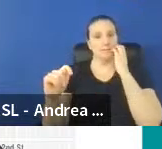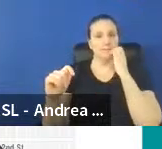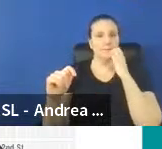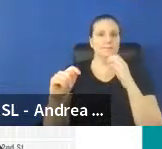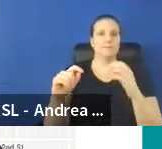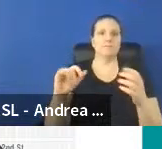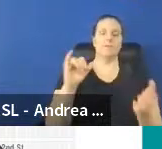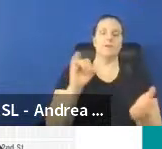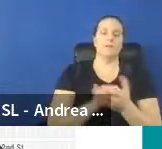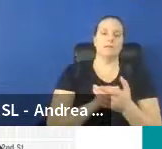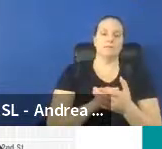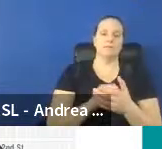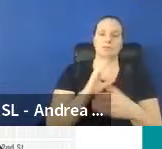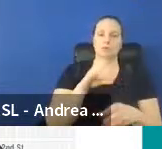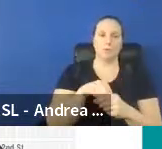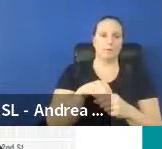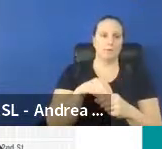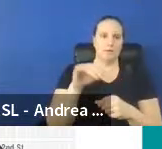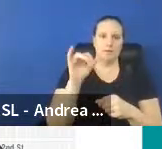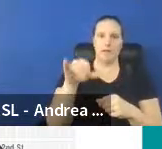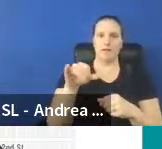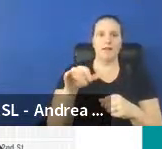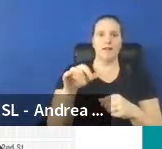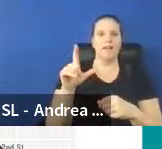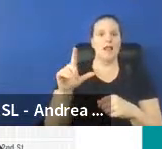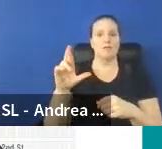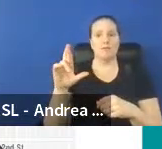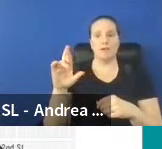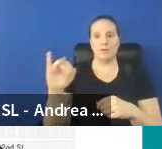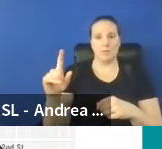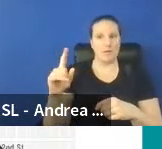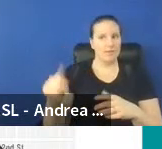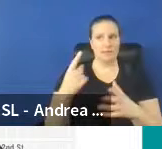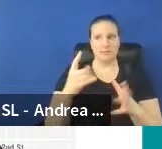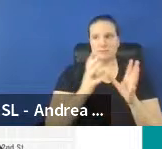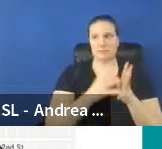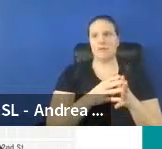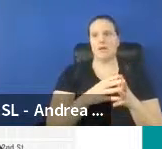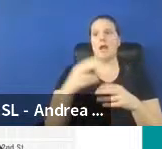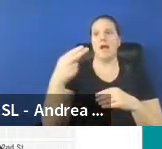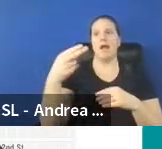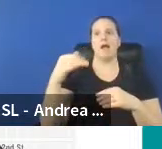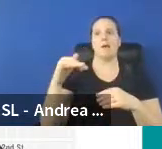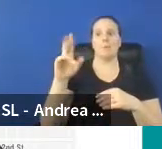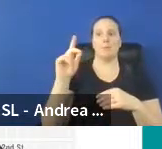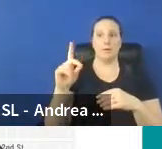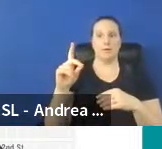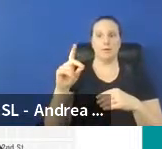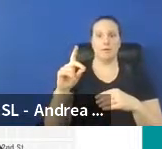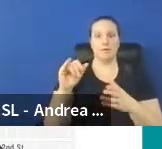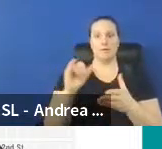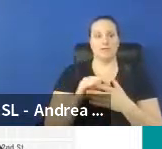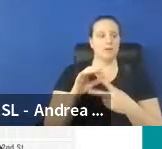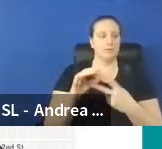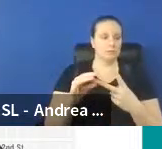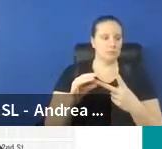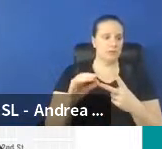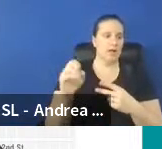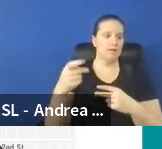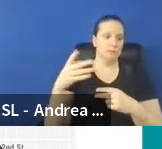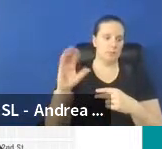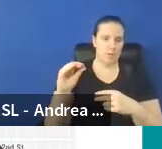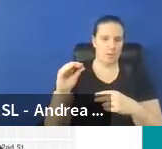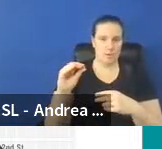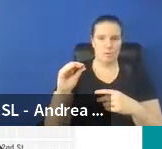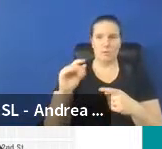are exclusively that. So the light rail ones, they're all, the hybrid option would go, it goes Expo